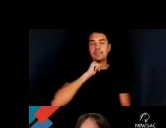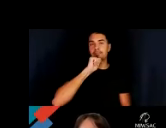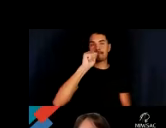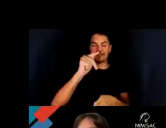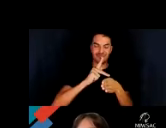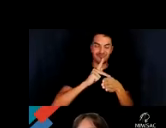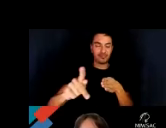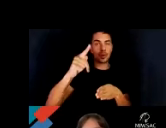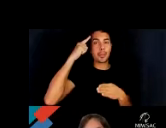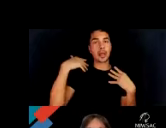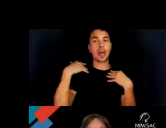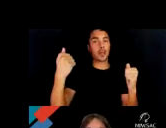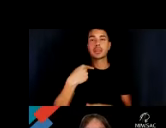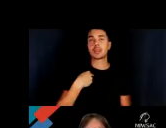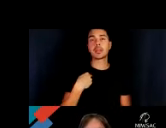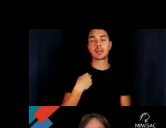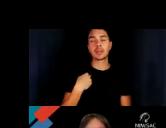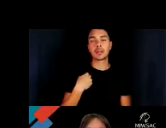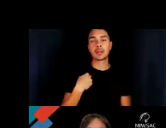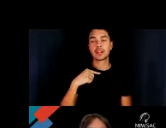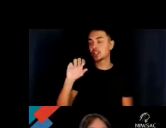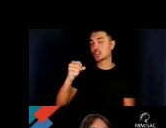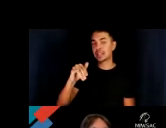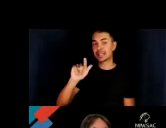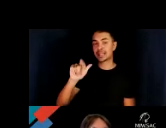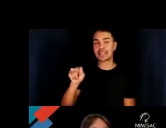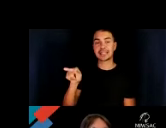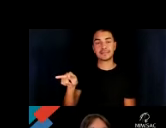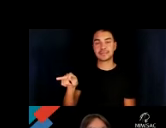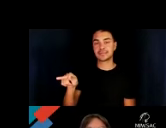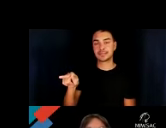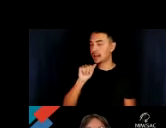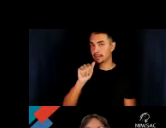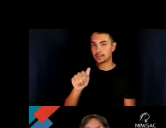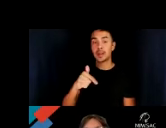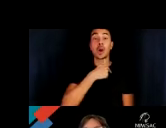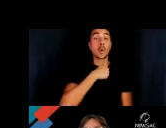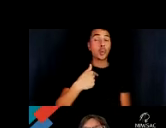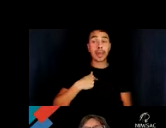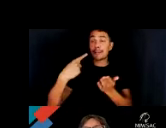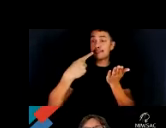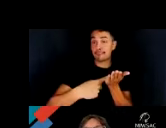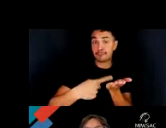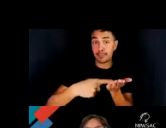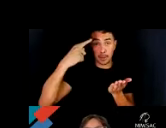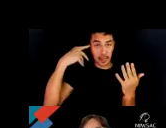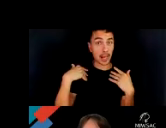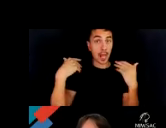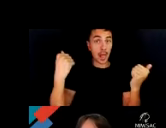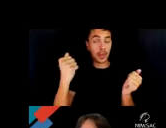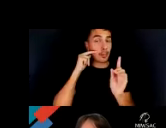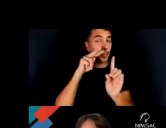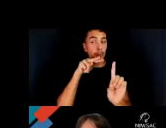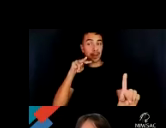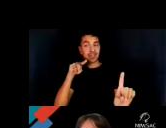Shayla is not a mental health professional. We are speaking about mental health from the perspective of an